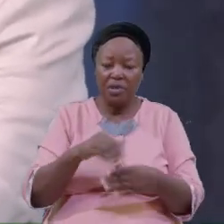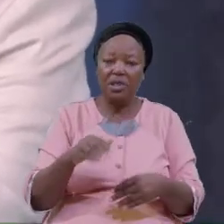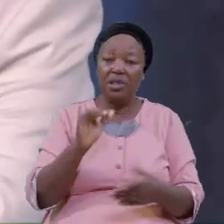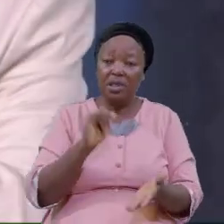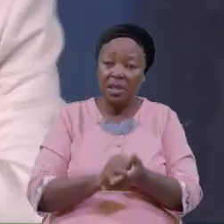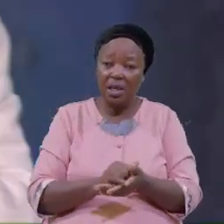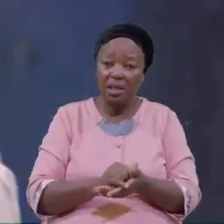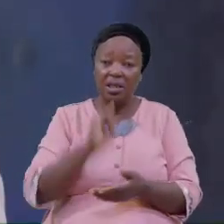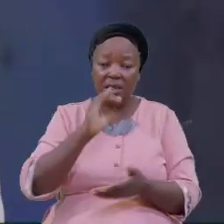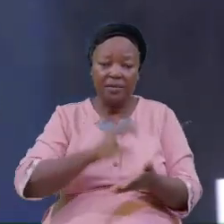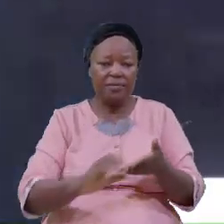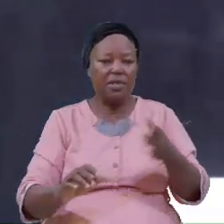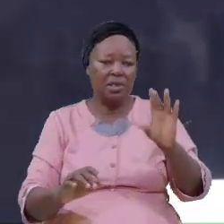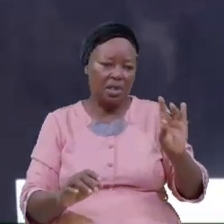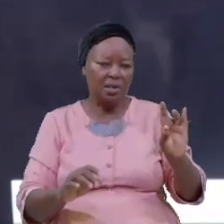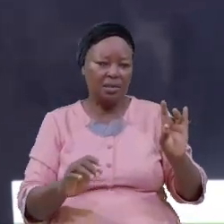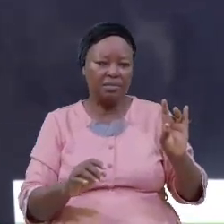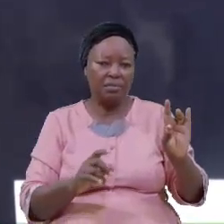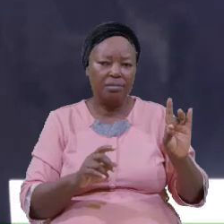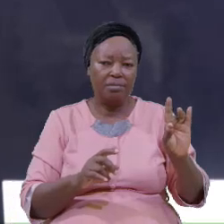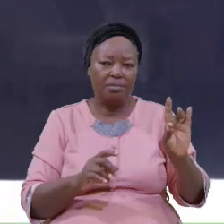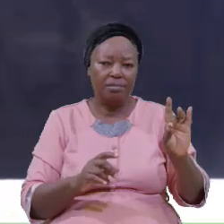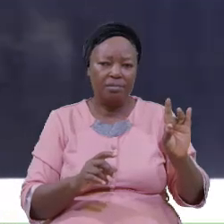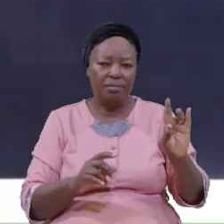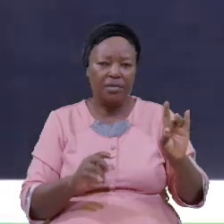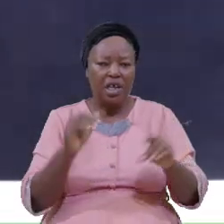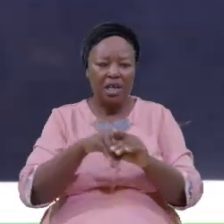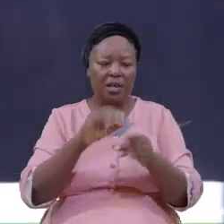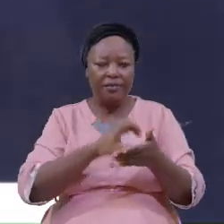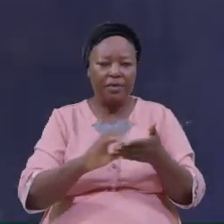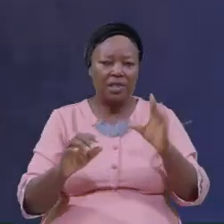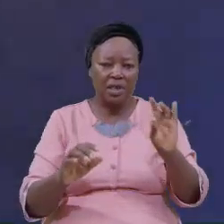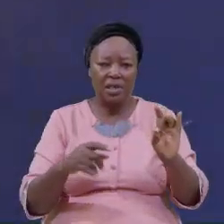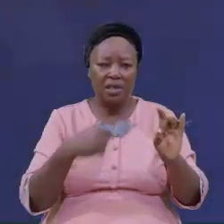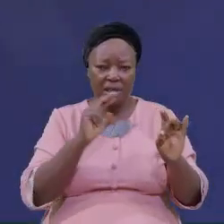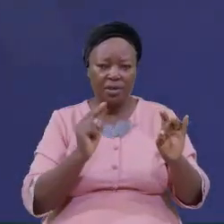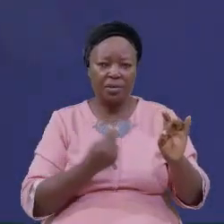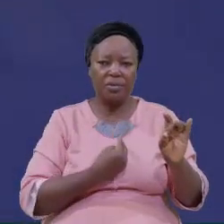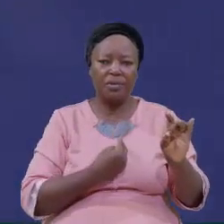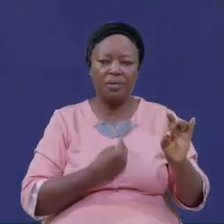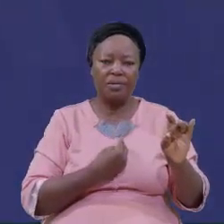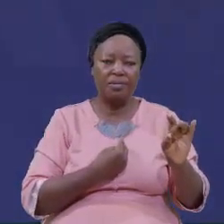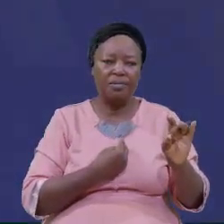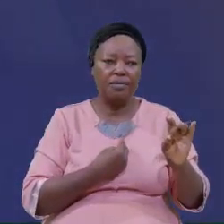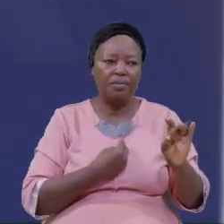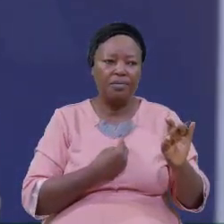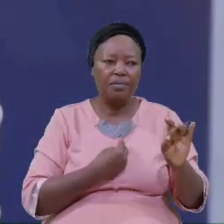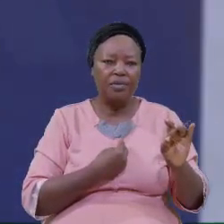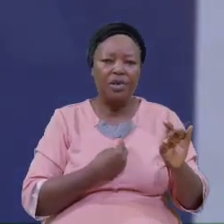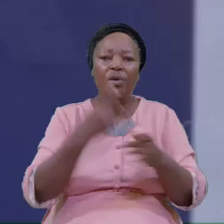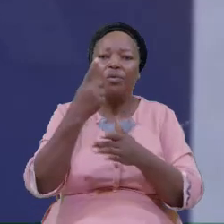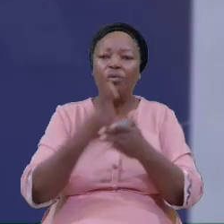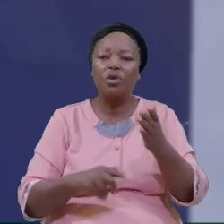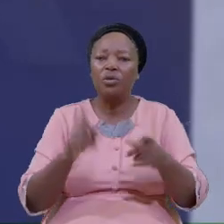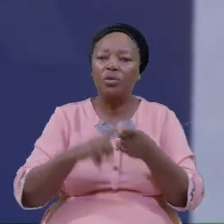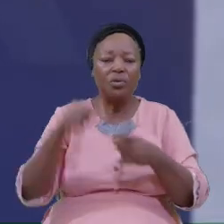verse 8. In verse 8, it tells us what to think about.